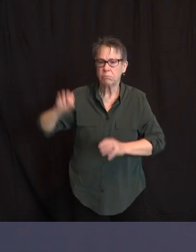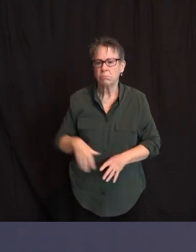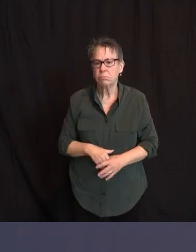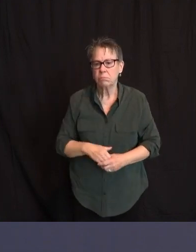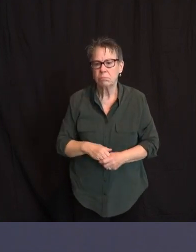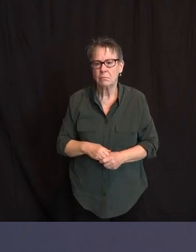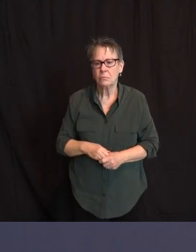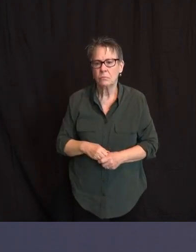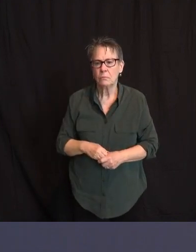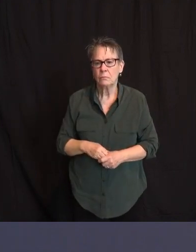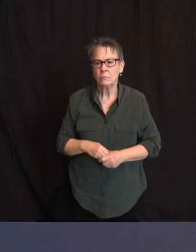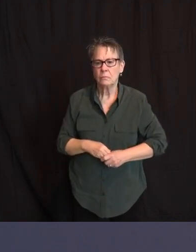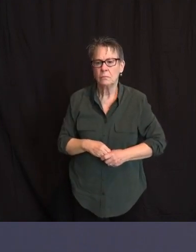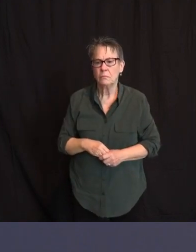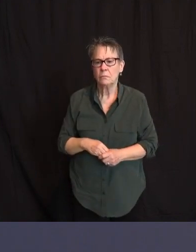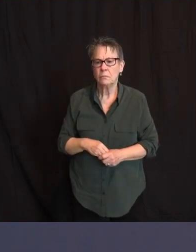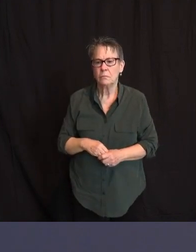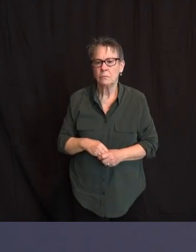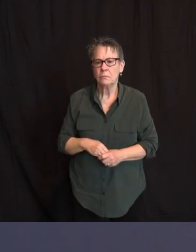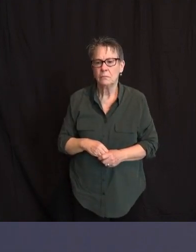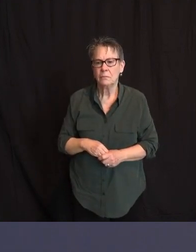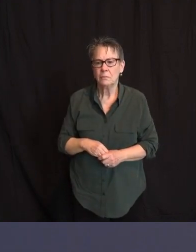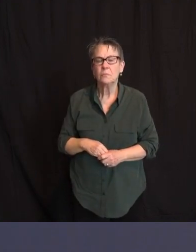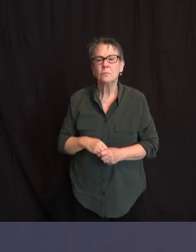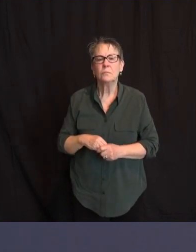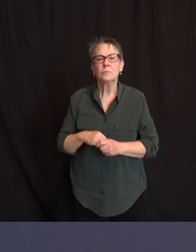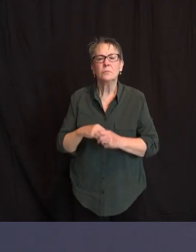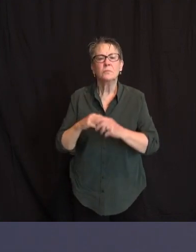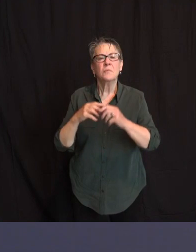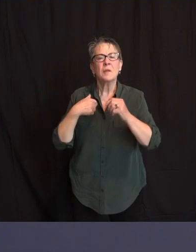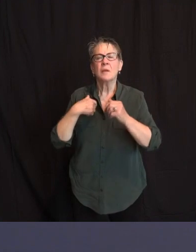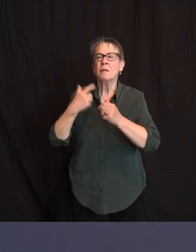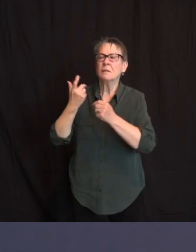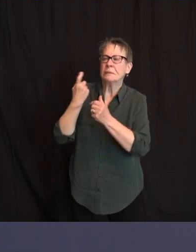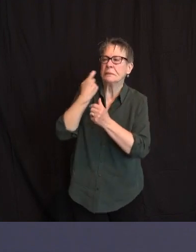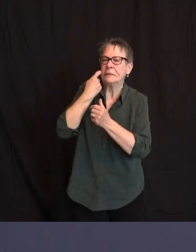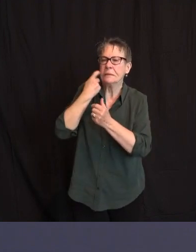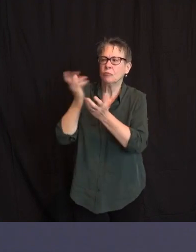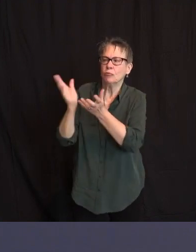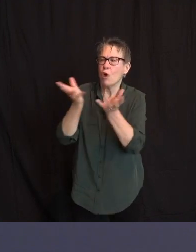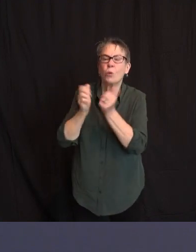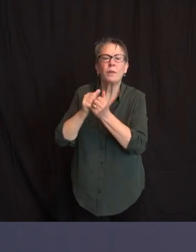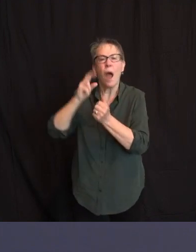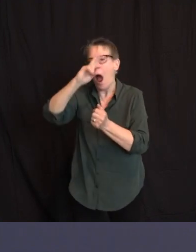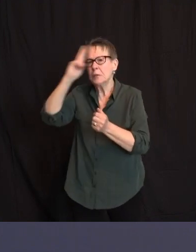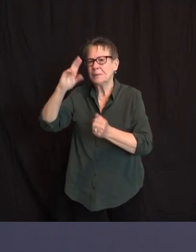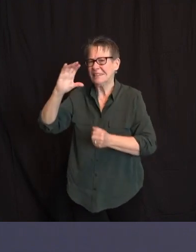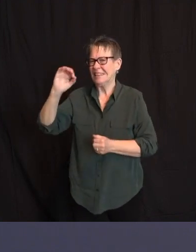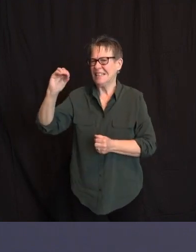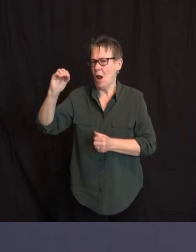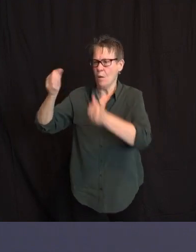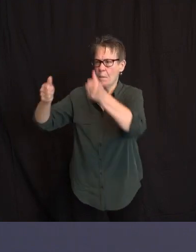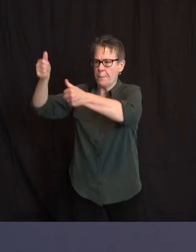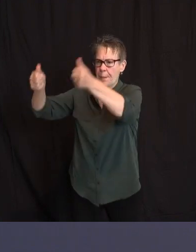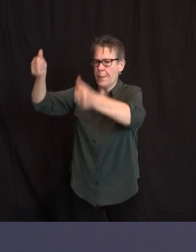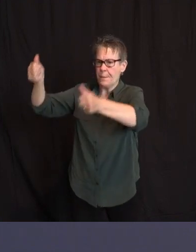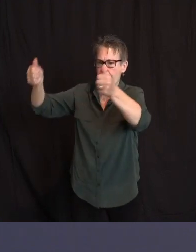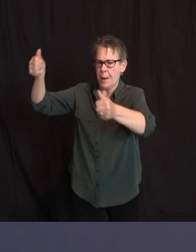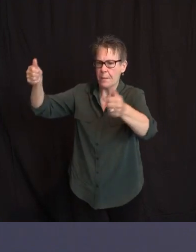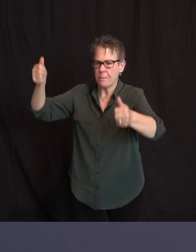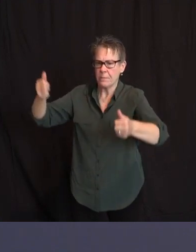do, I've been through HIV/AIDS, I've been through Ebola, I've been through H1N1. I have